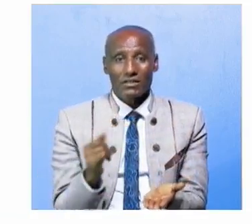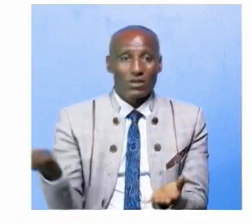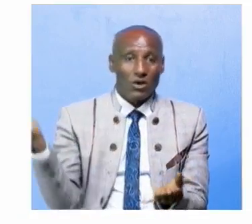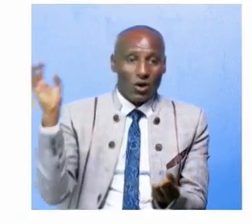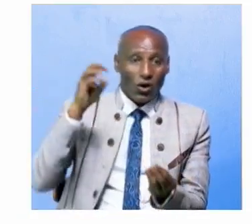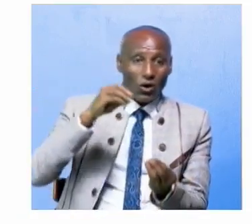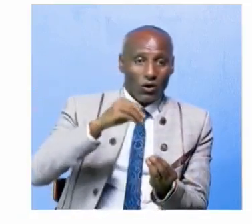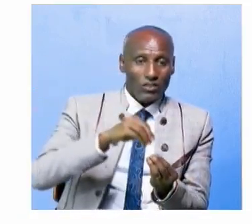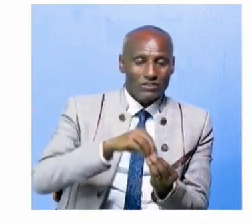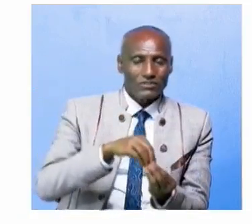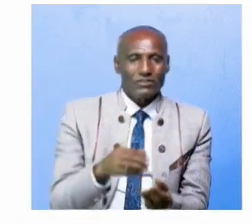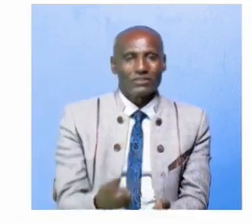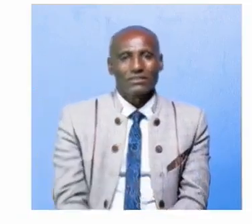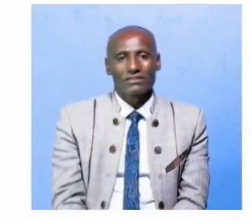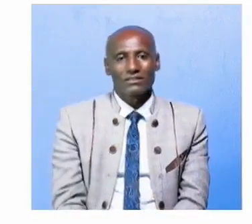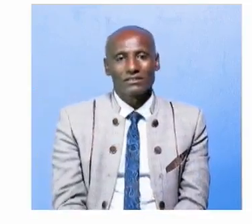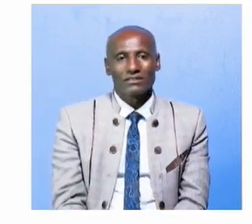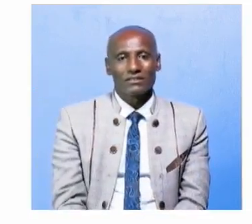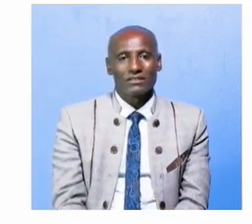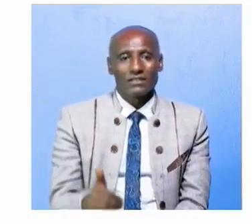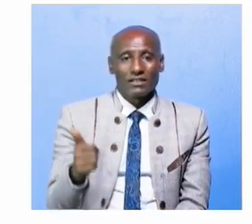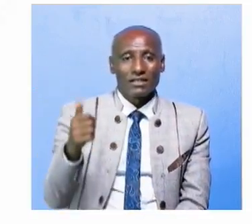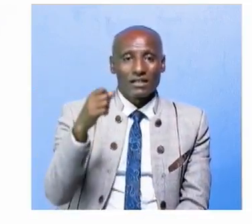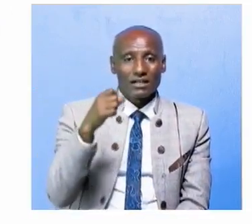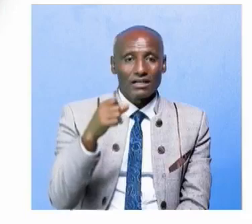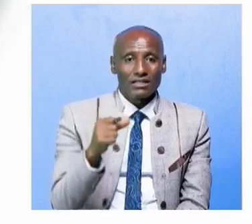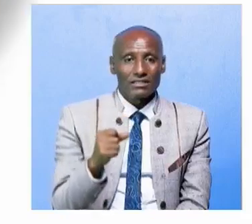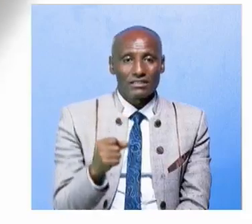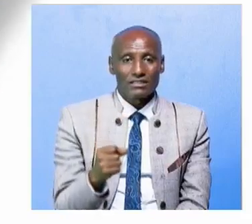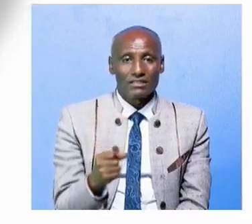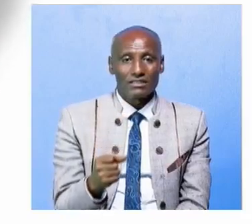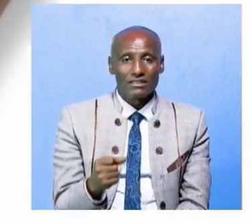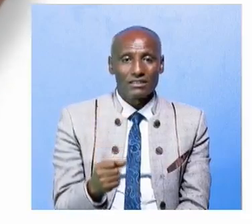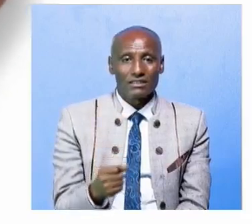also as